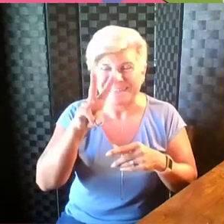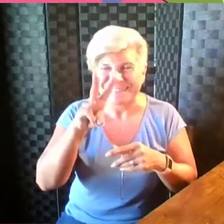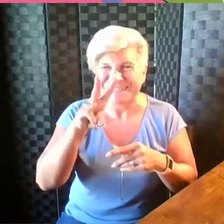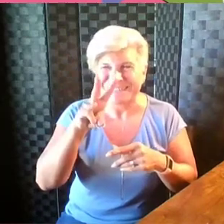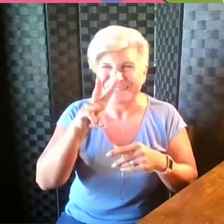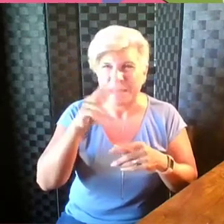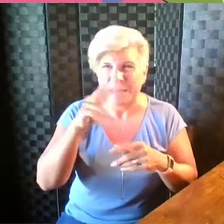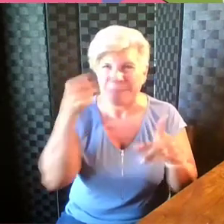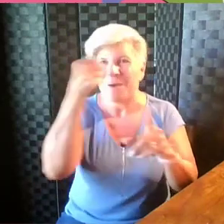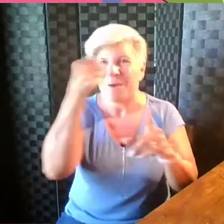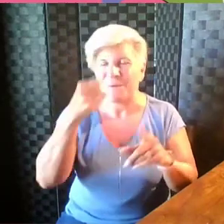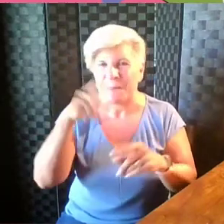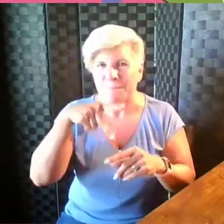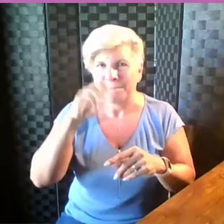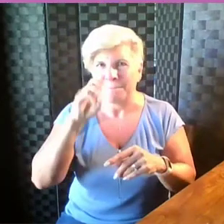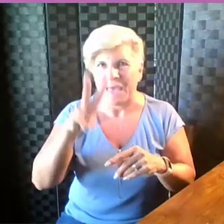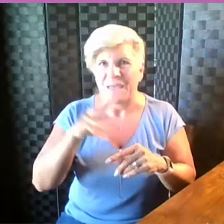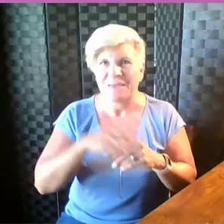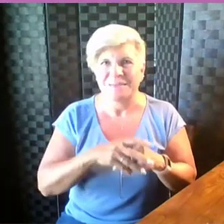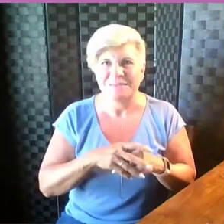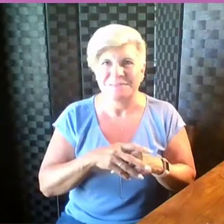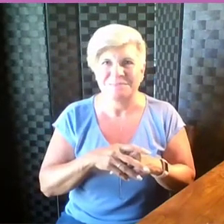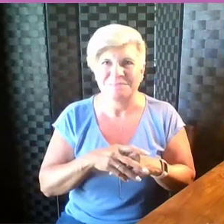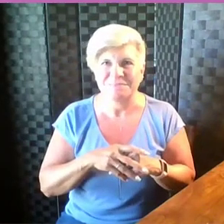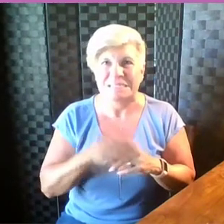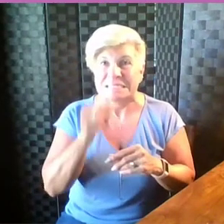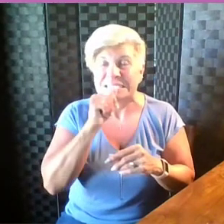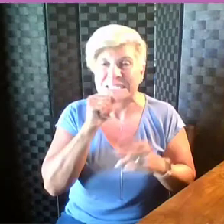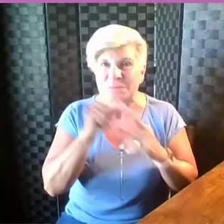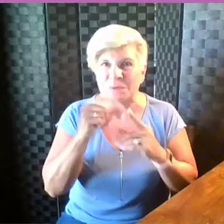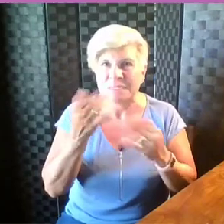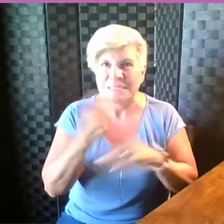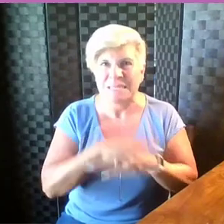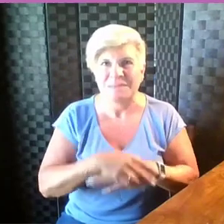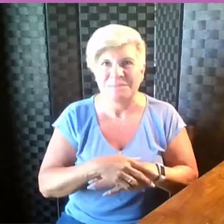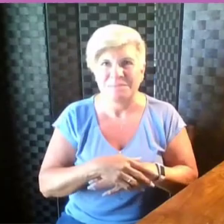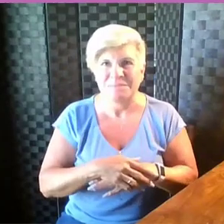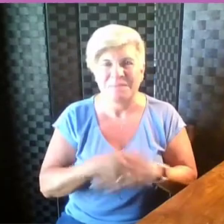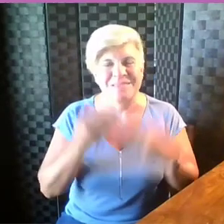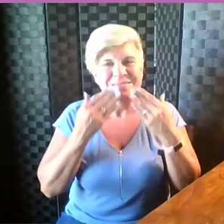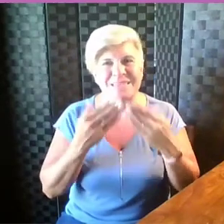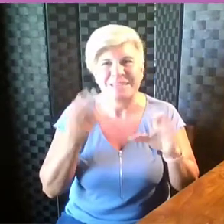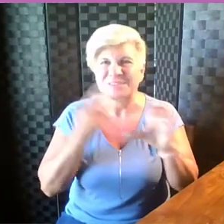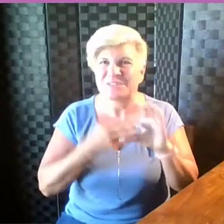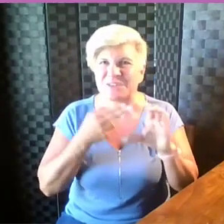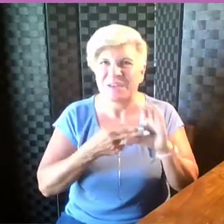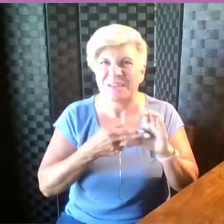P-O-W, that's our secret word for the day. Thanks so much for joining me and have a great afternoon.